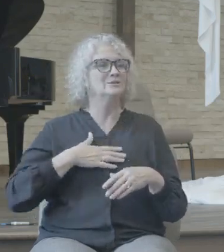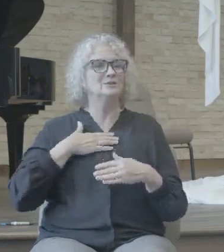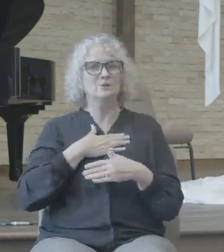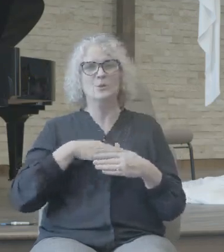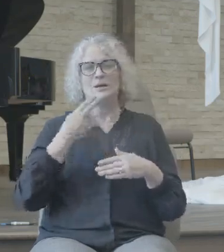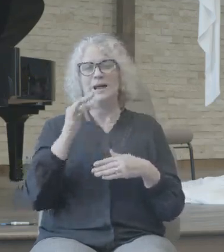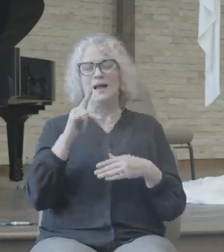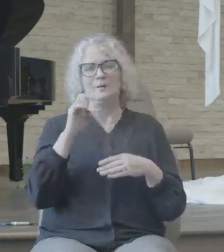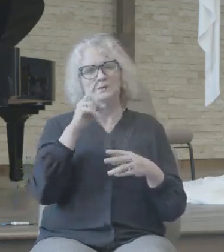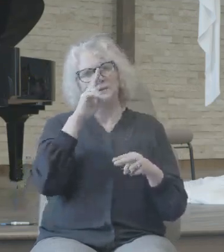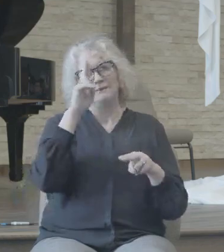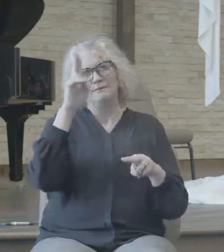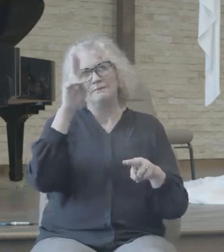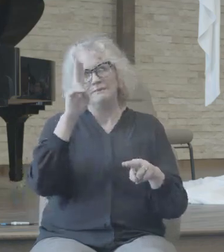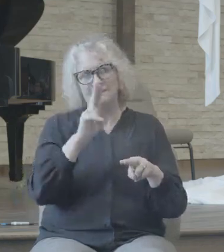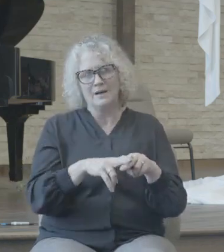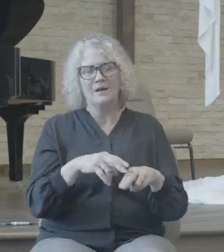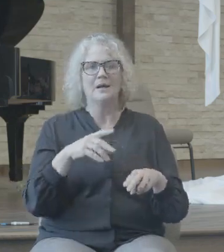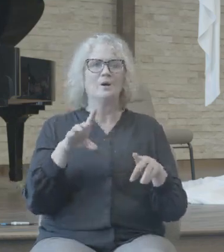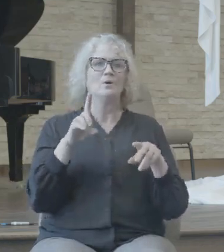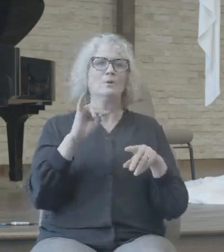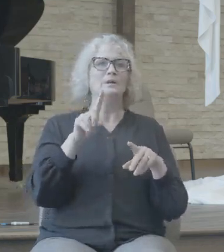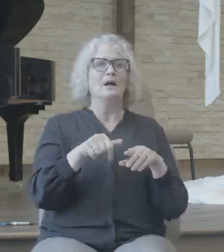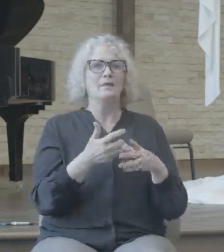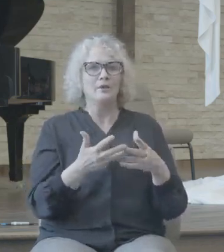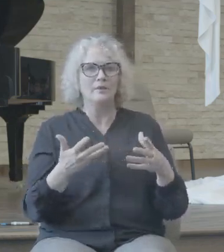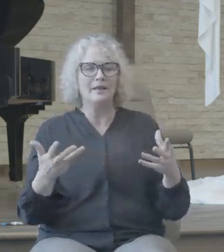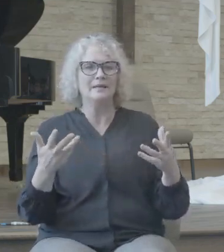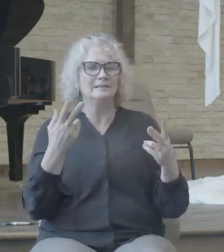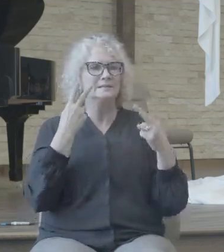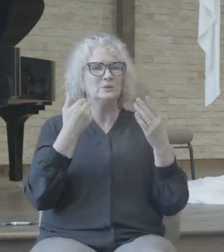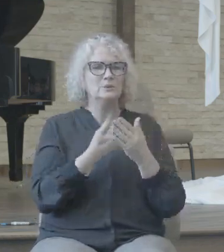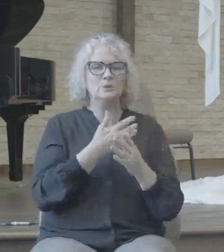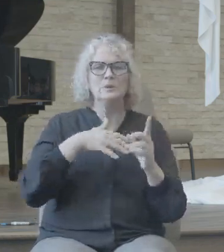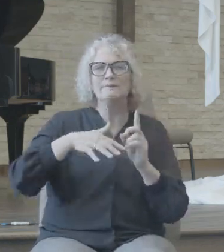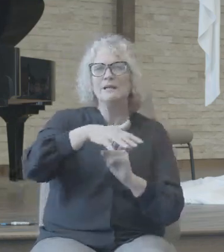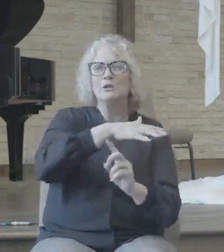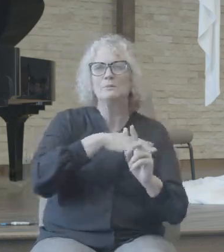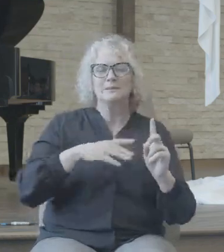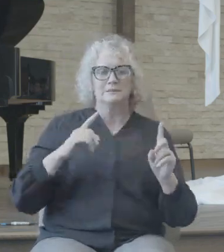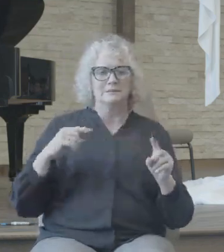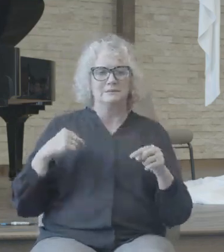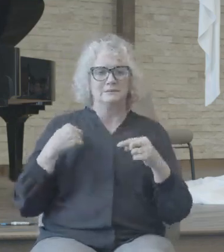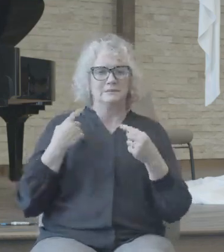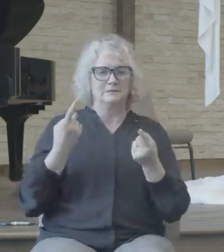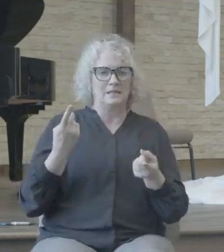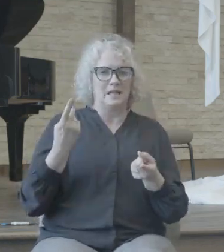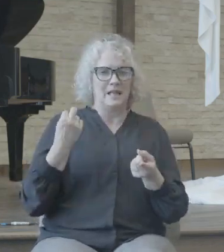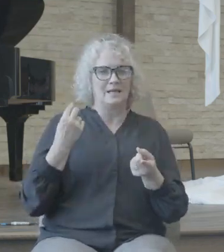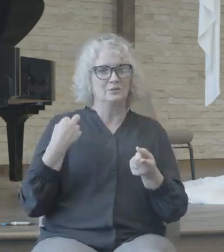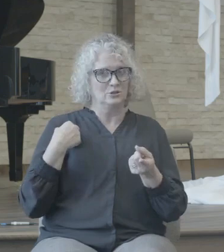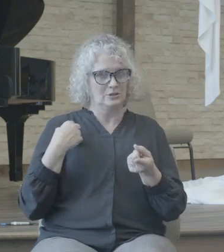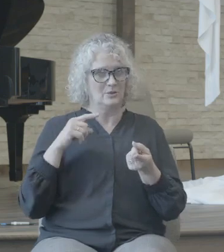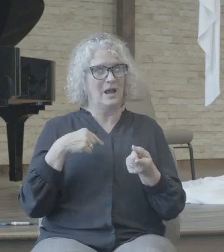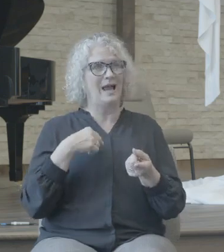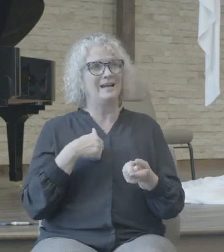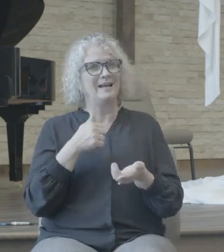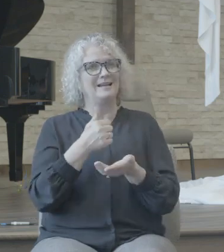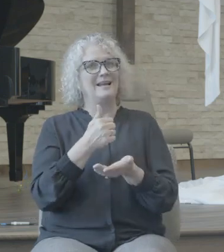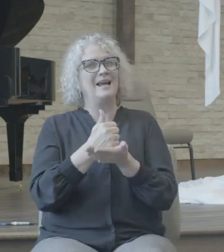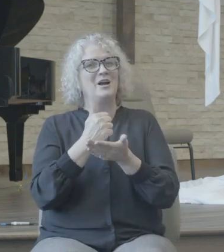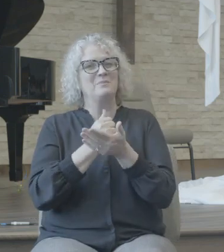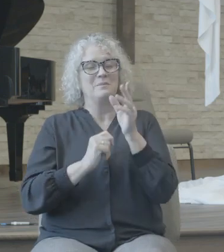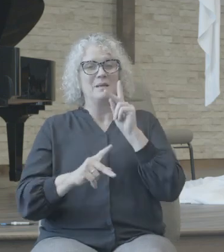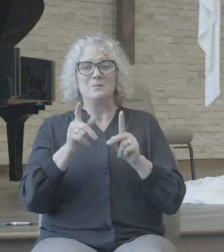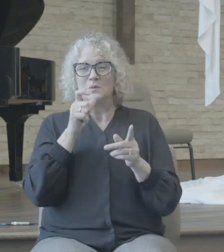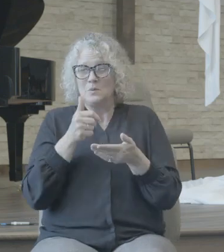nice to be able to like do some other things and get to be in a different environment. Since I went last year, I'm excited to be able to help like people who are new to the trip